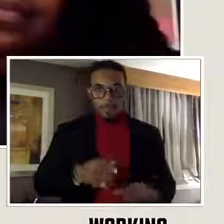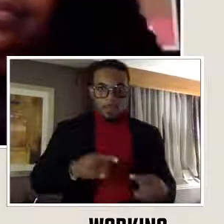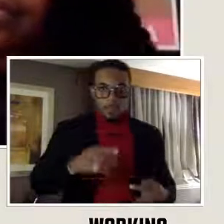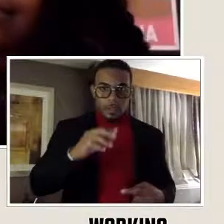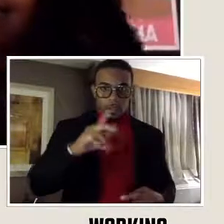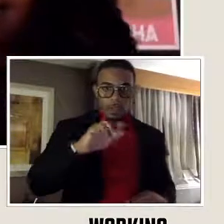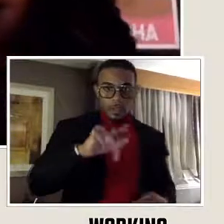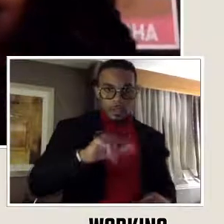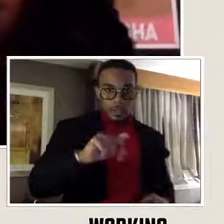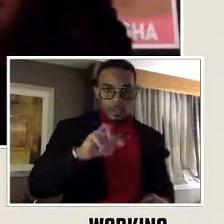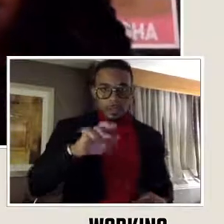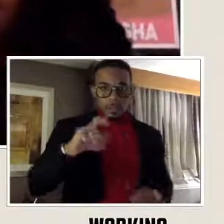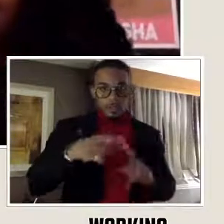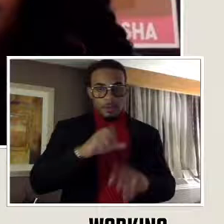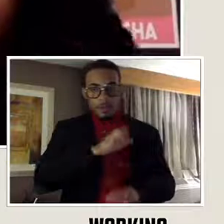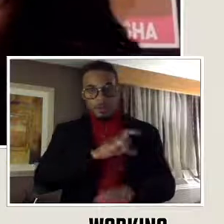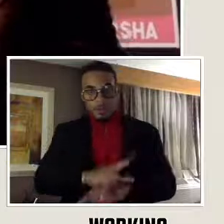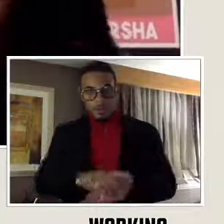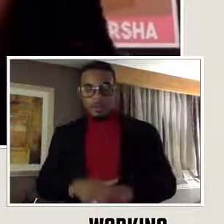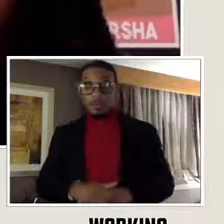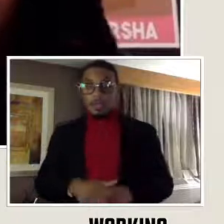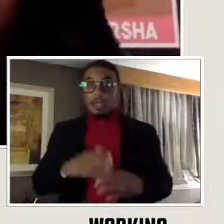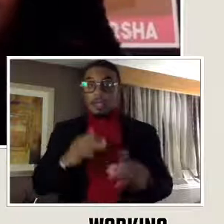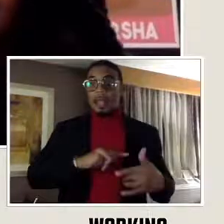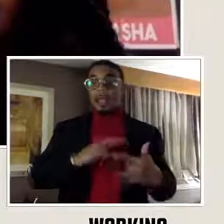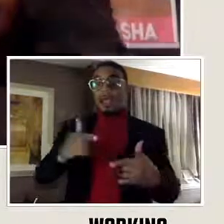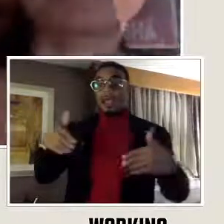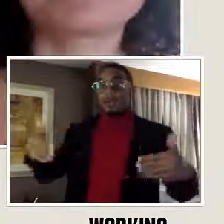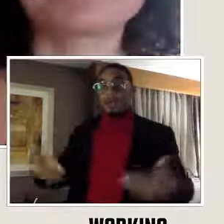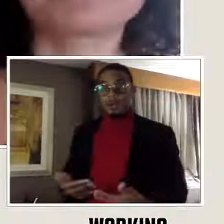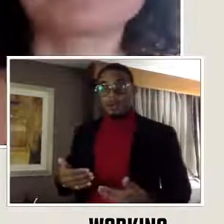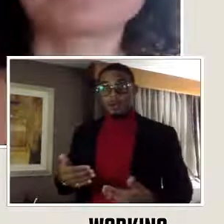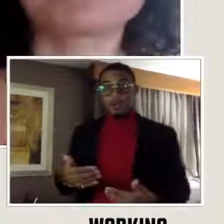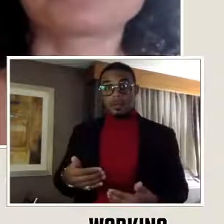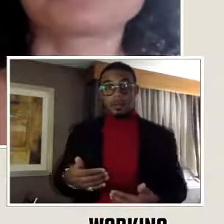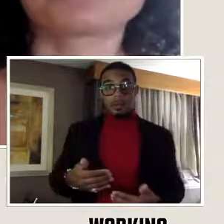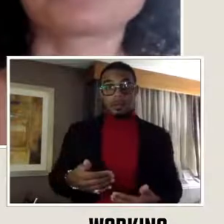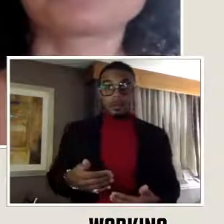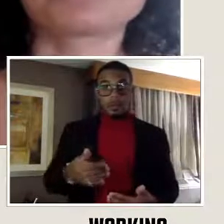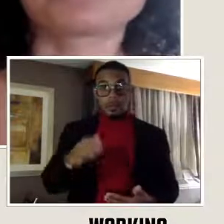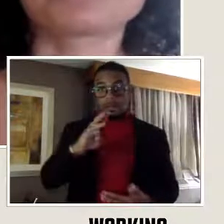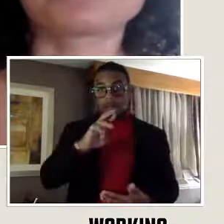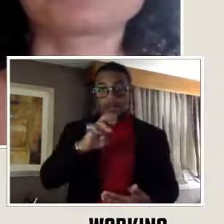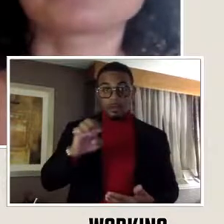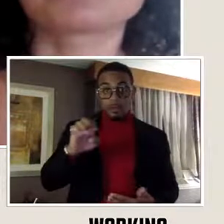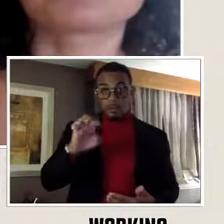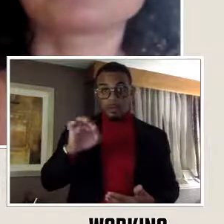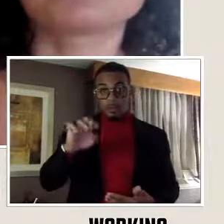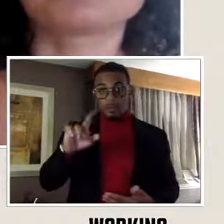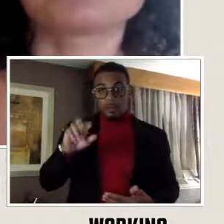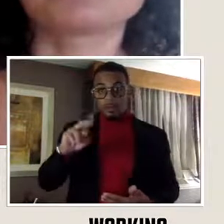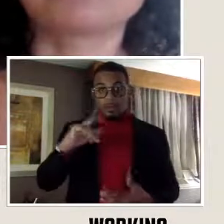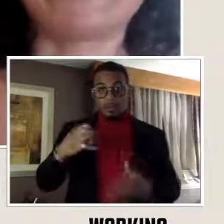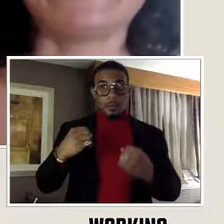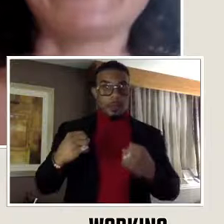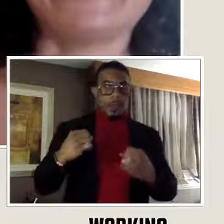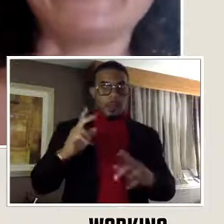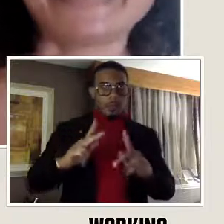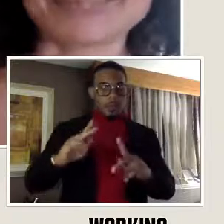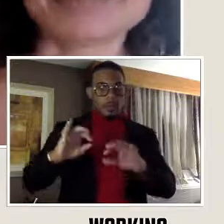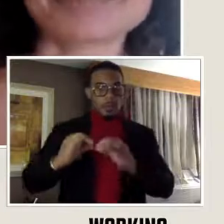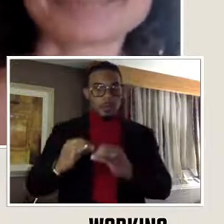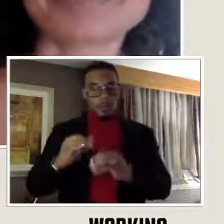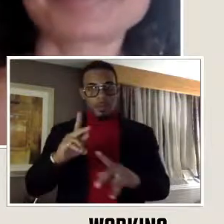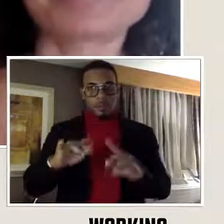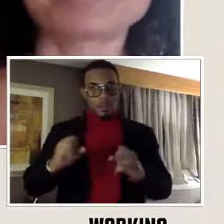struggle, Kayla Reed from St. Louis. Now I'd like to introduce Bree Carlson from the Mighty People's